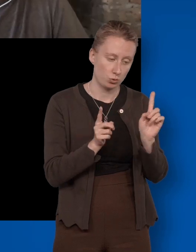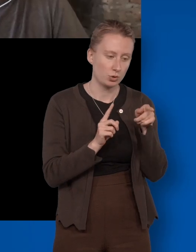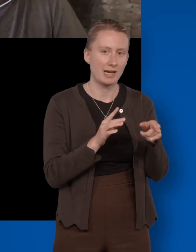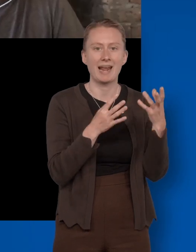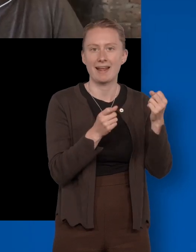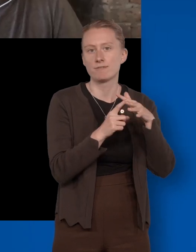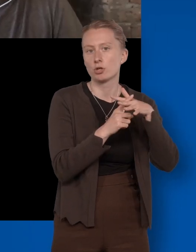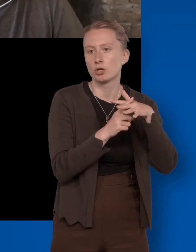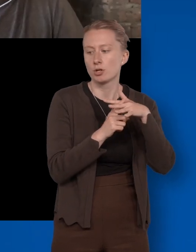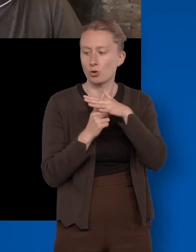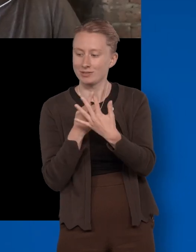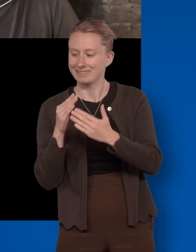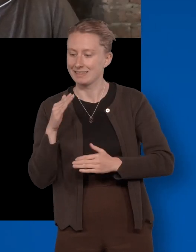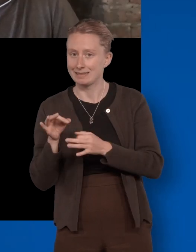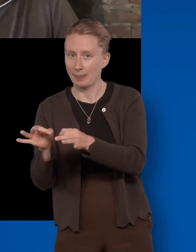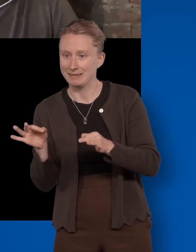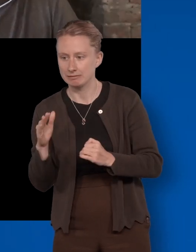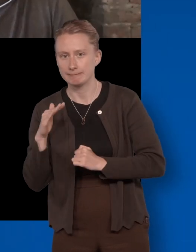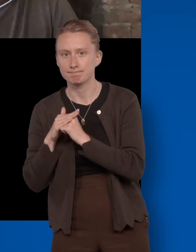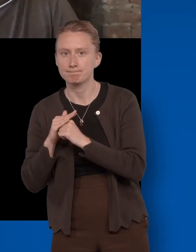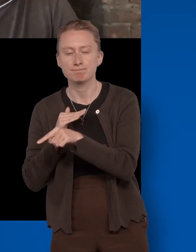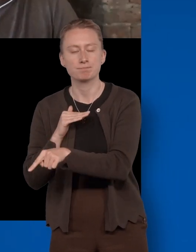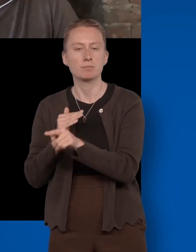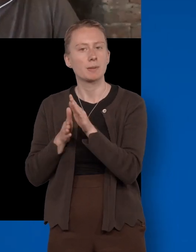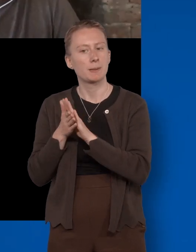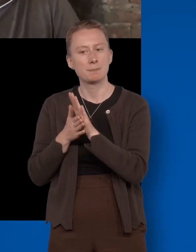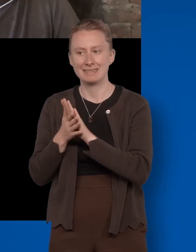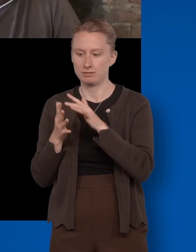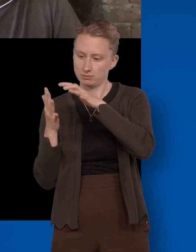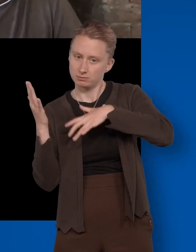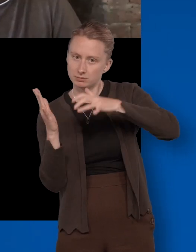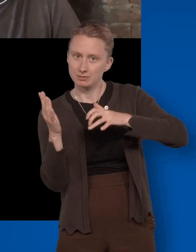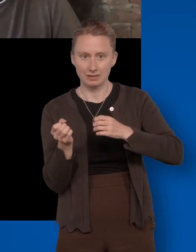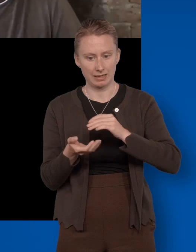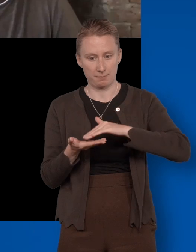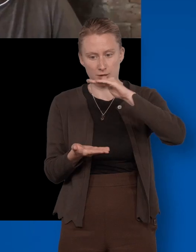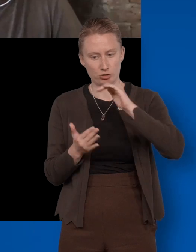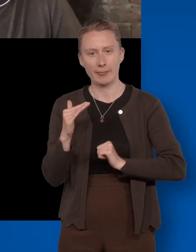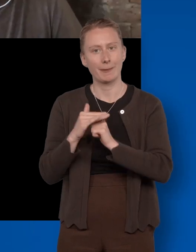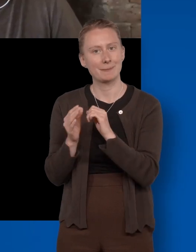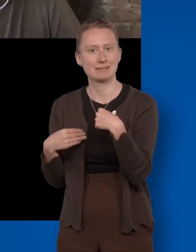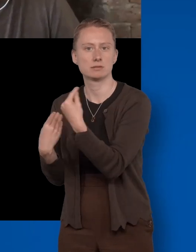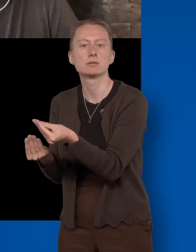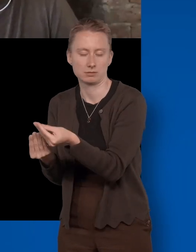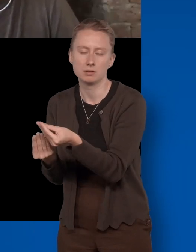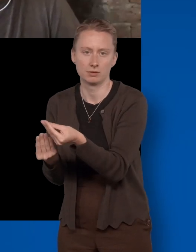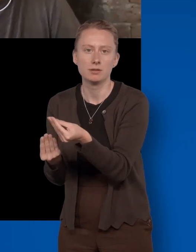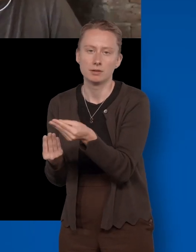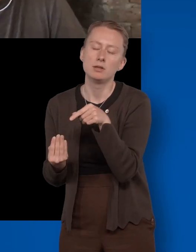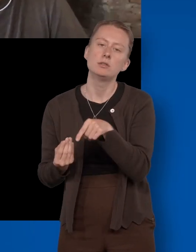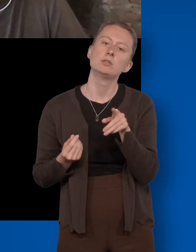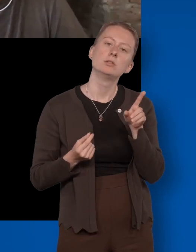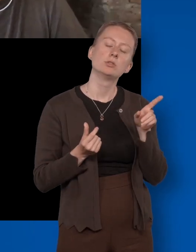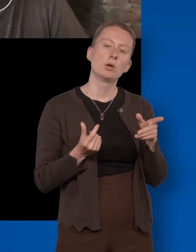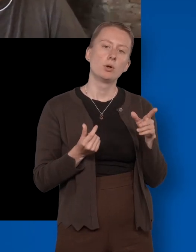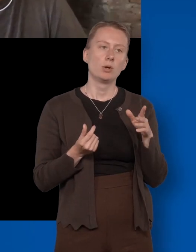there's a context limit to ChatGPT, which basically means that there's a limit to how much text you can actually give it. So the